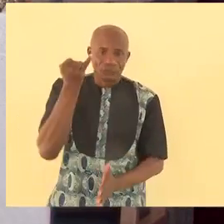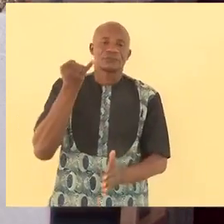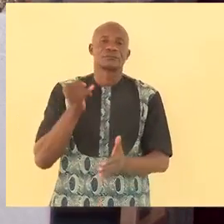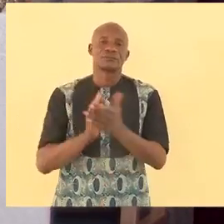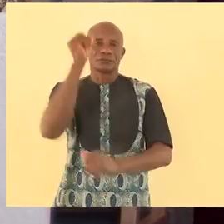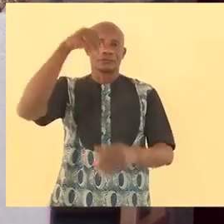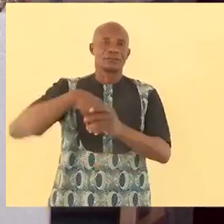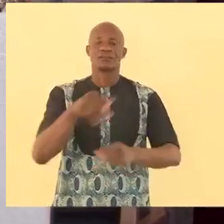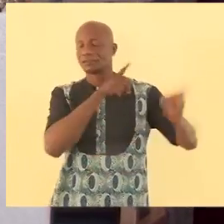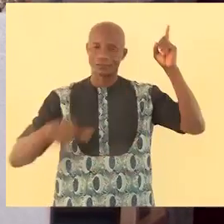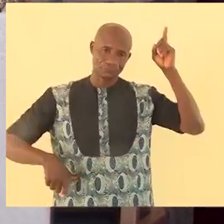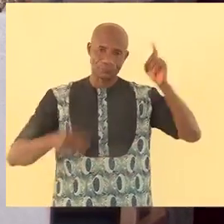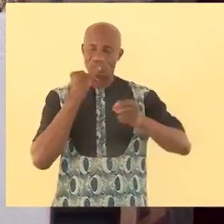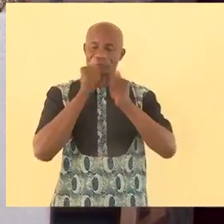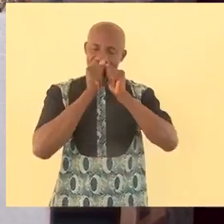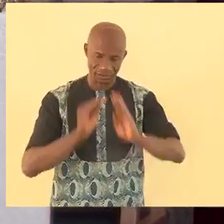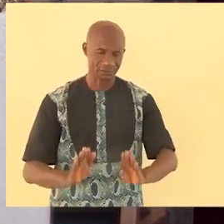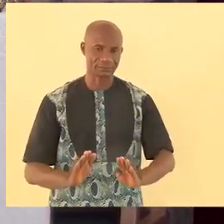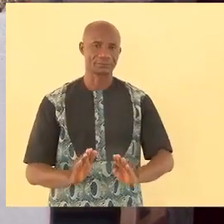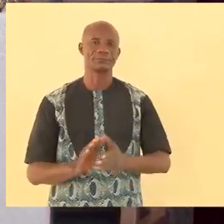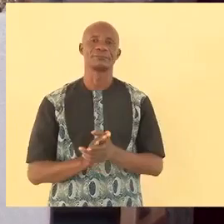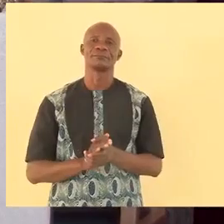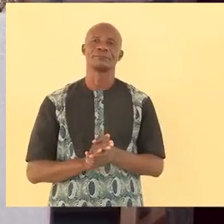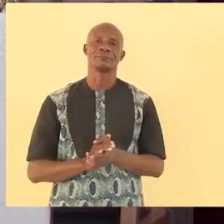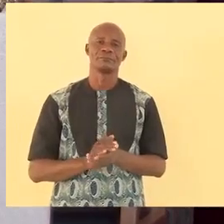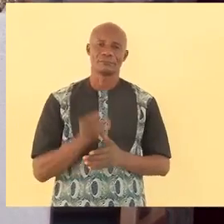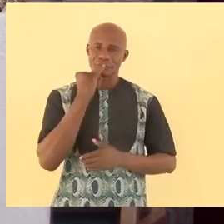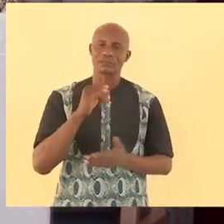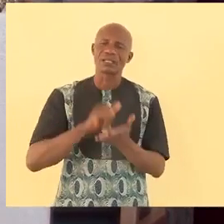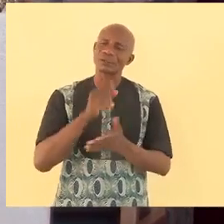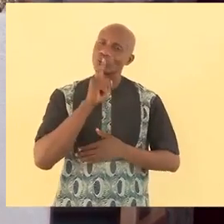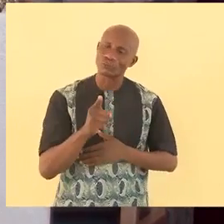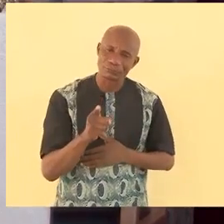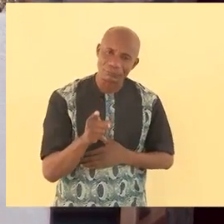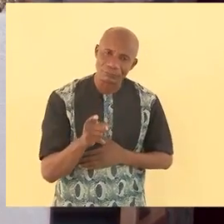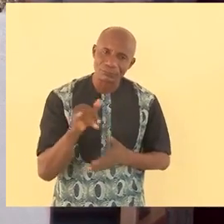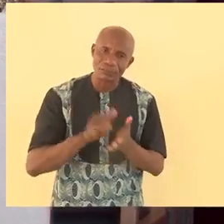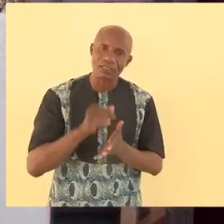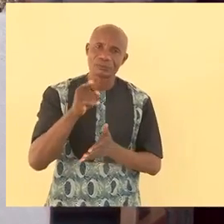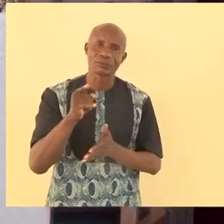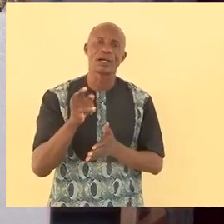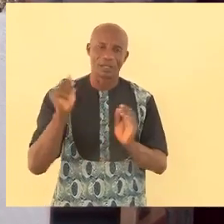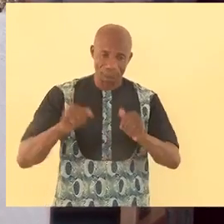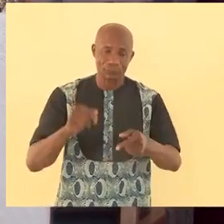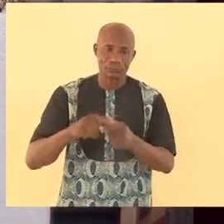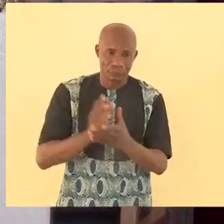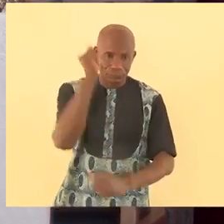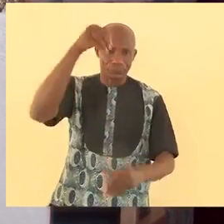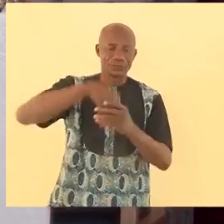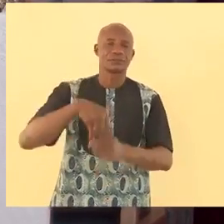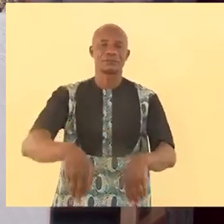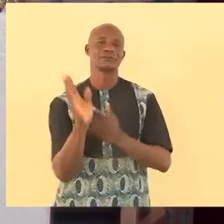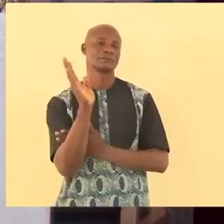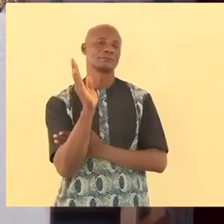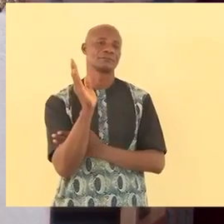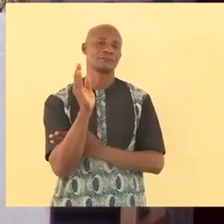just trusting in the Lord, he is blessed? Yes. Is that true? Yes. That you are just able to trust